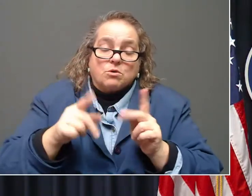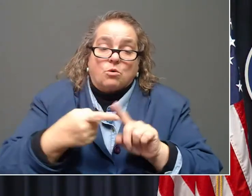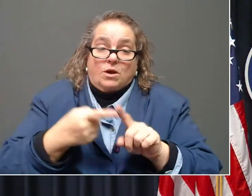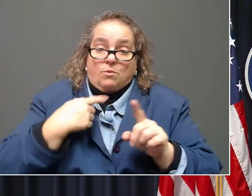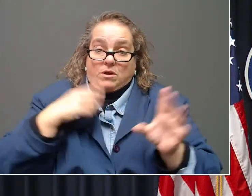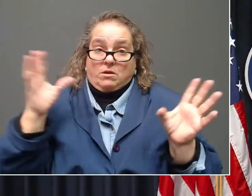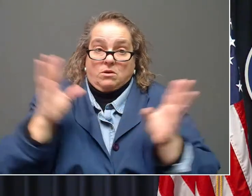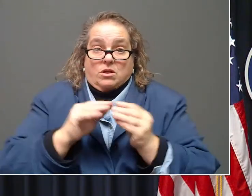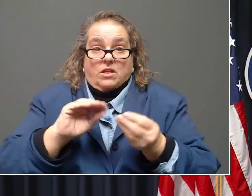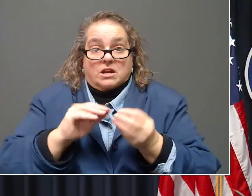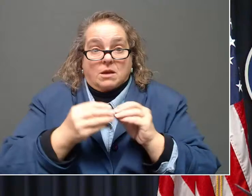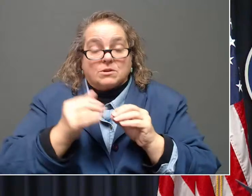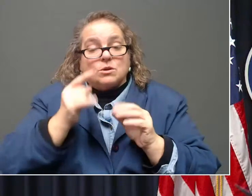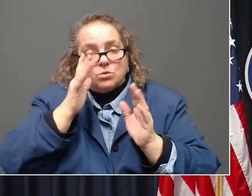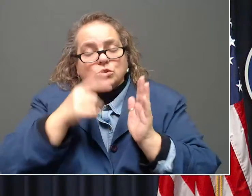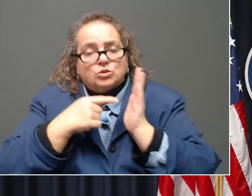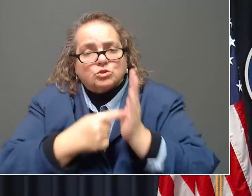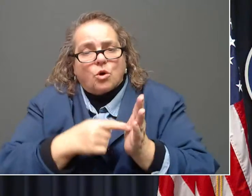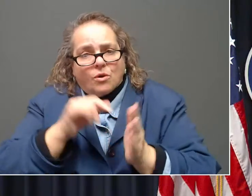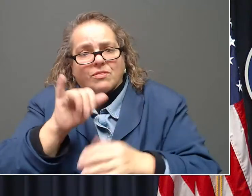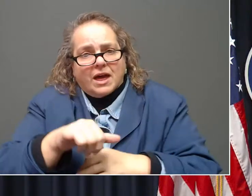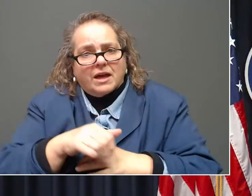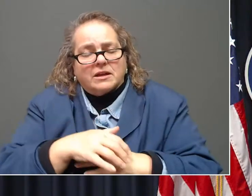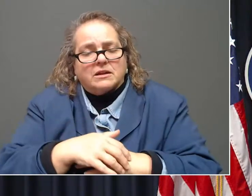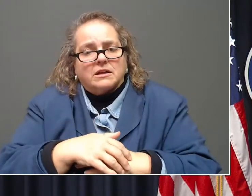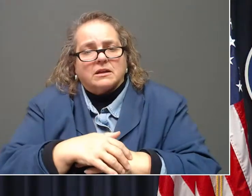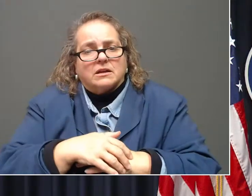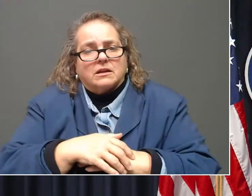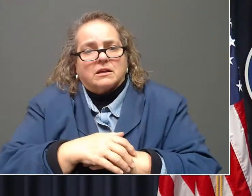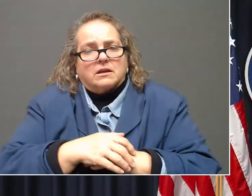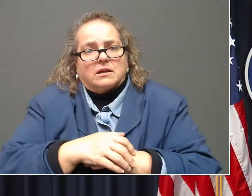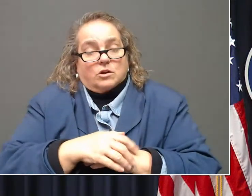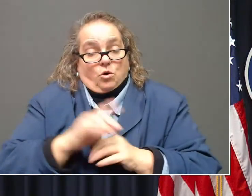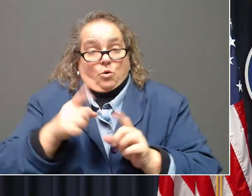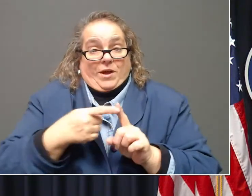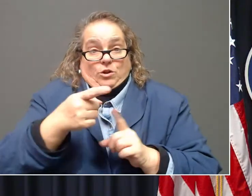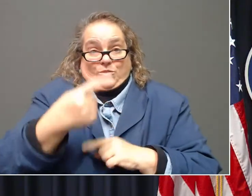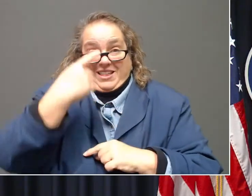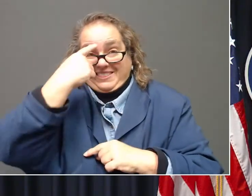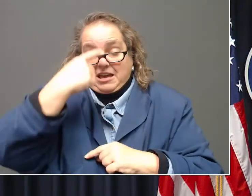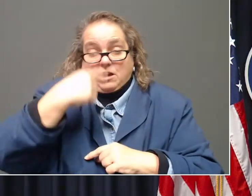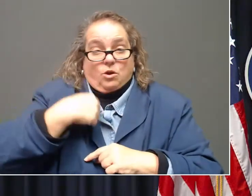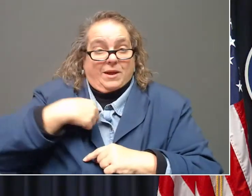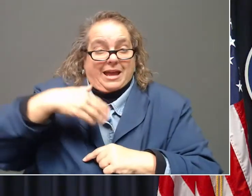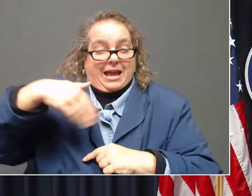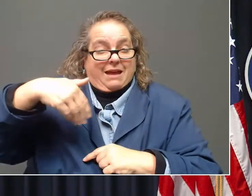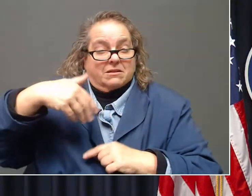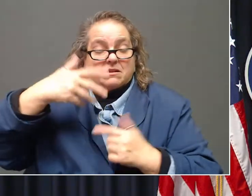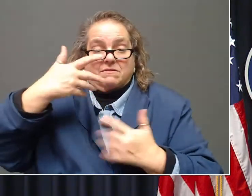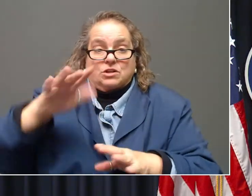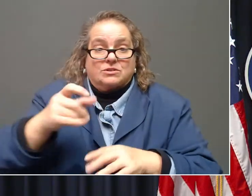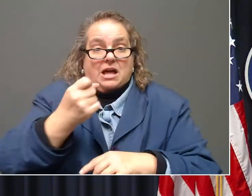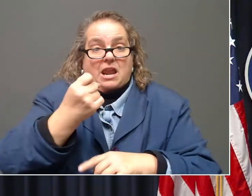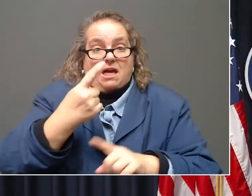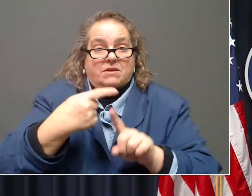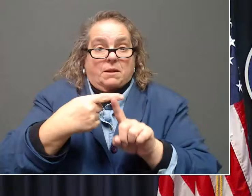disease. The last thing I wanted to share was just a little perspective. The governor announced we've immunized. I'm confident